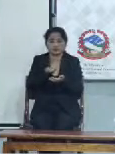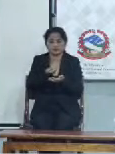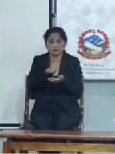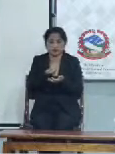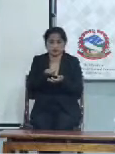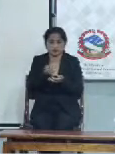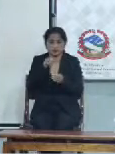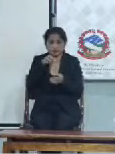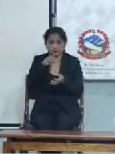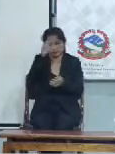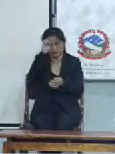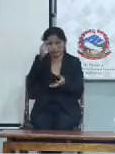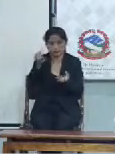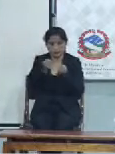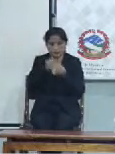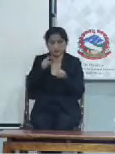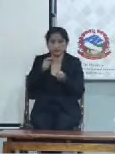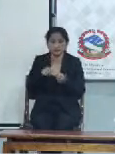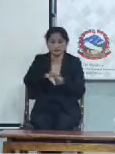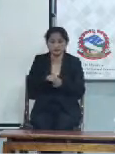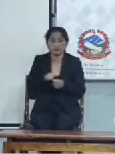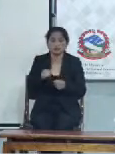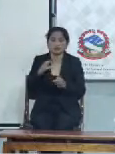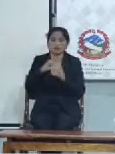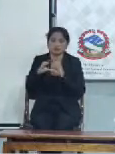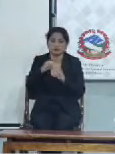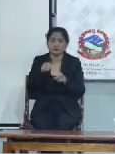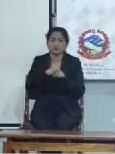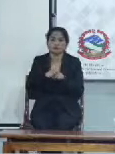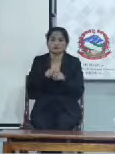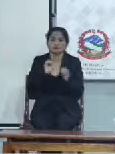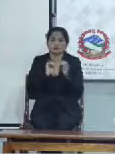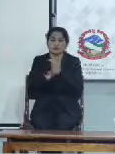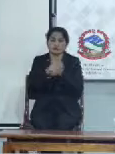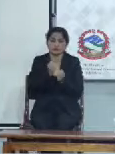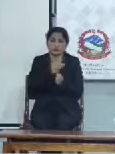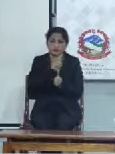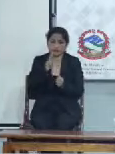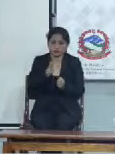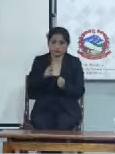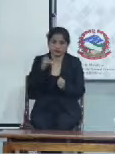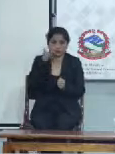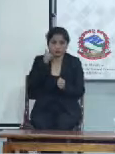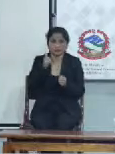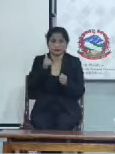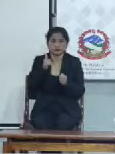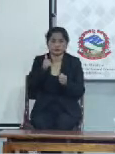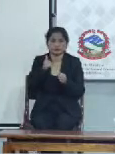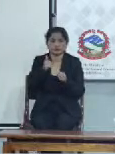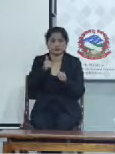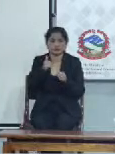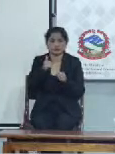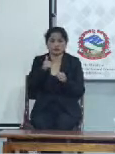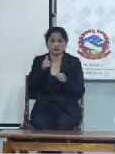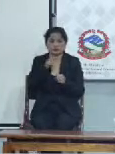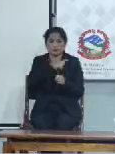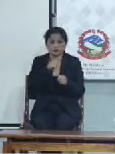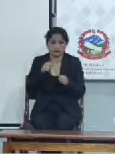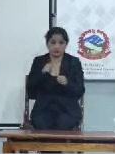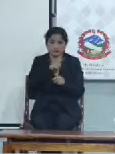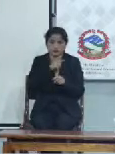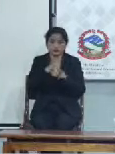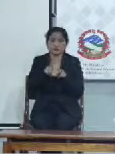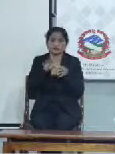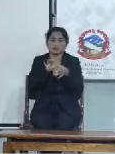media, and coordination with the telecom operators, and for the smooth operation of the services, and coordinating with the FM